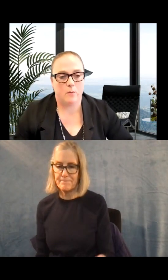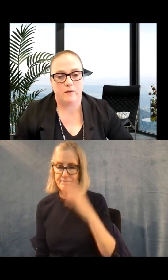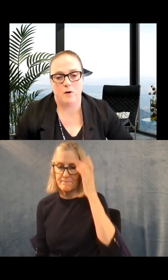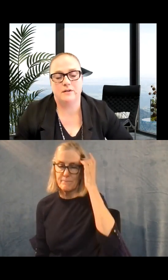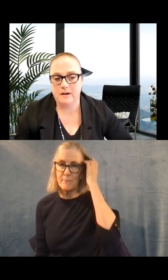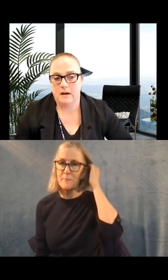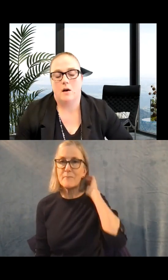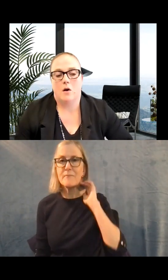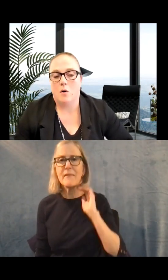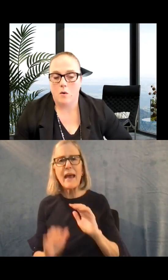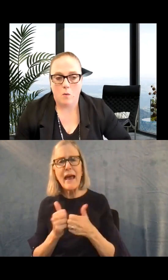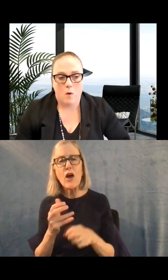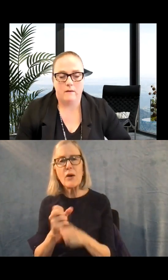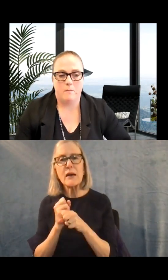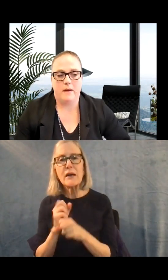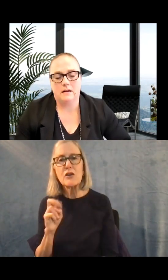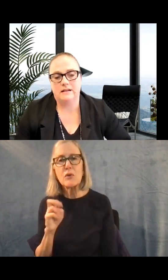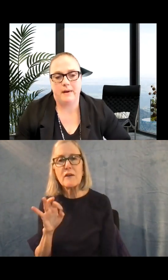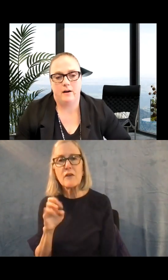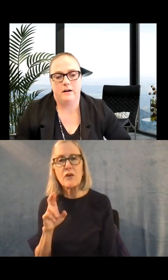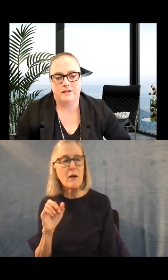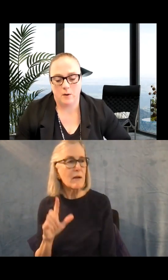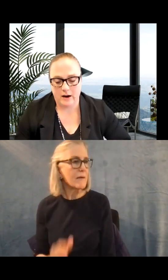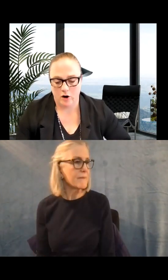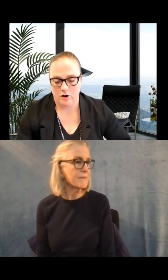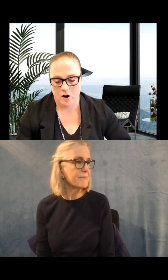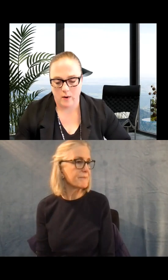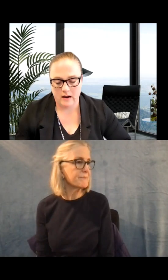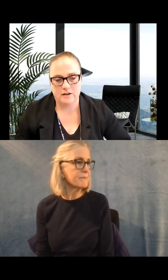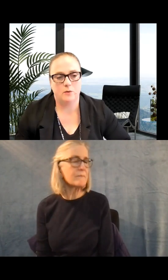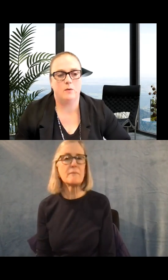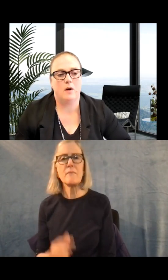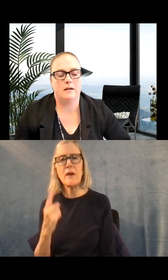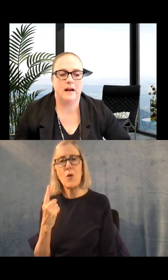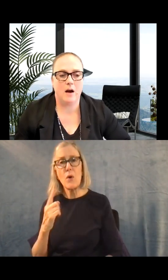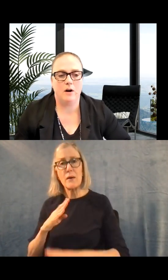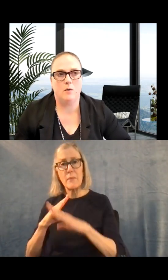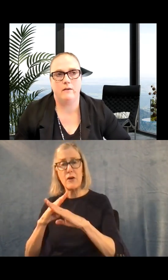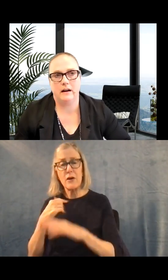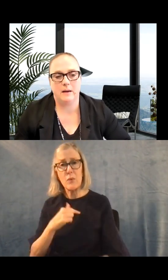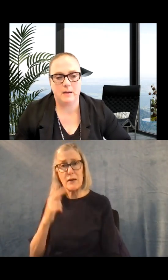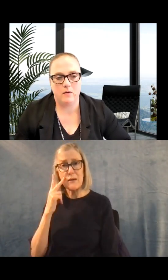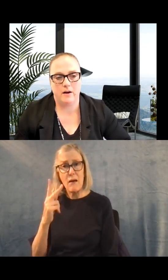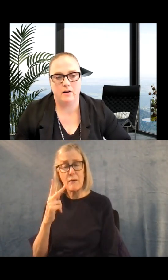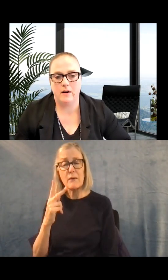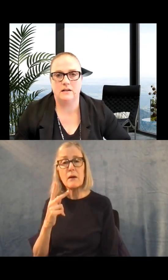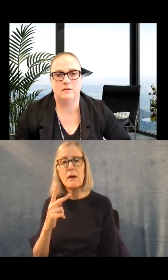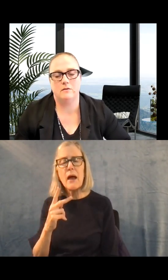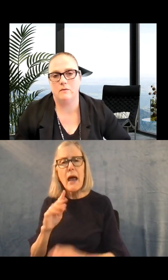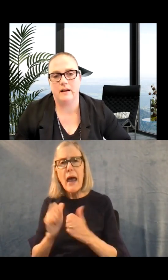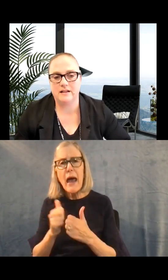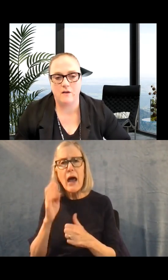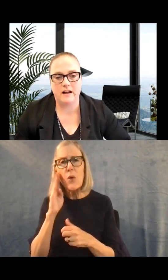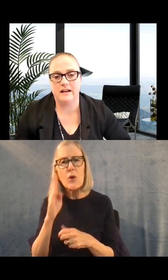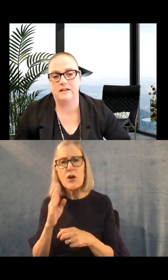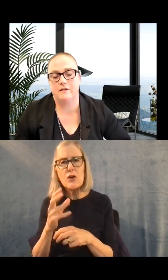our referrals? One of the biggest barriers that we heard going into it was, how are you ever going to get people that are going